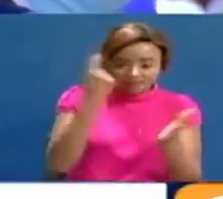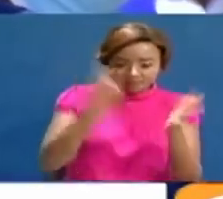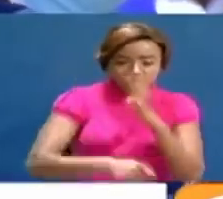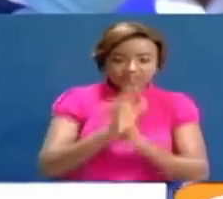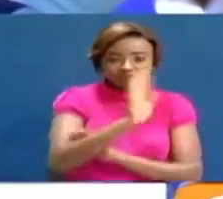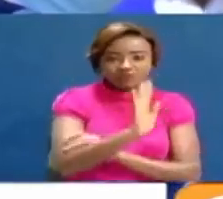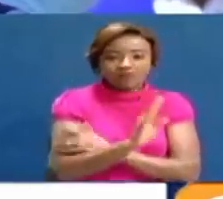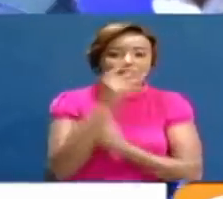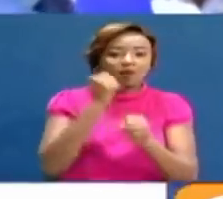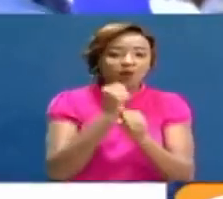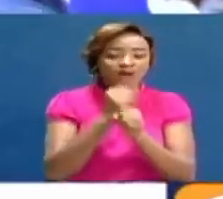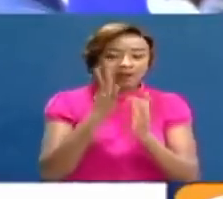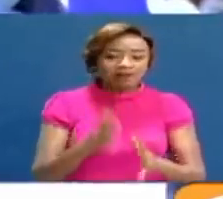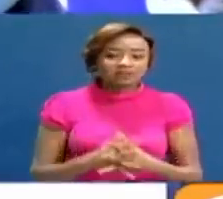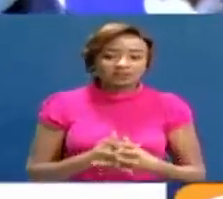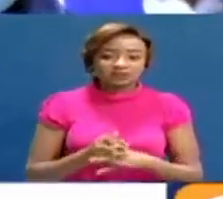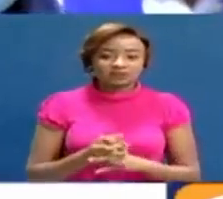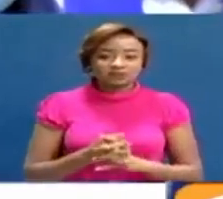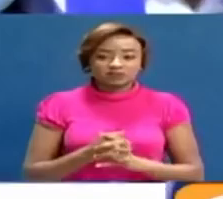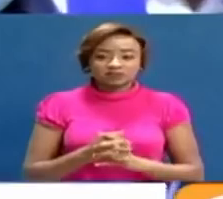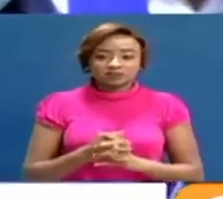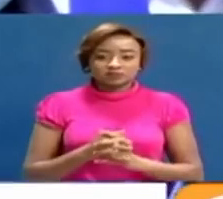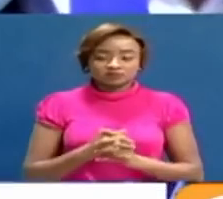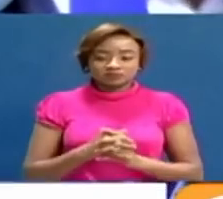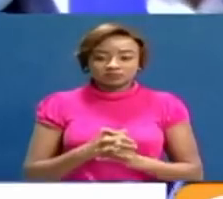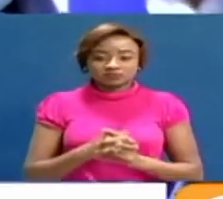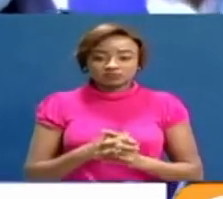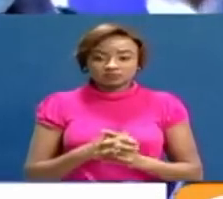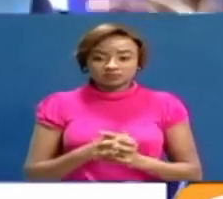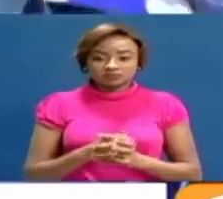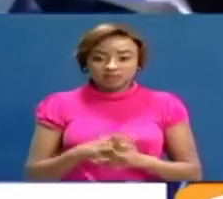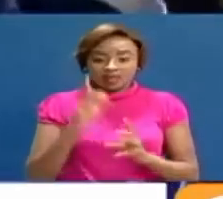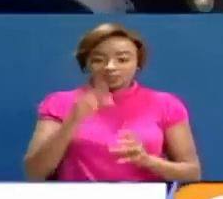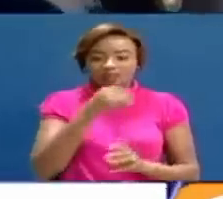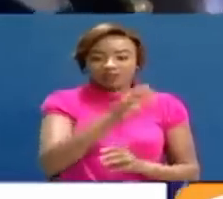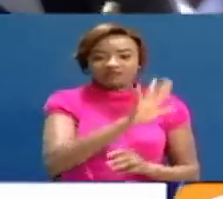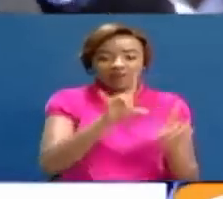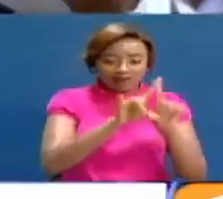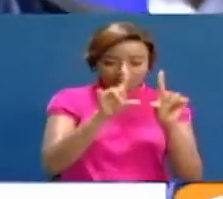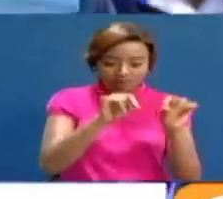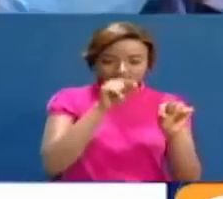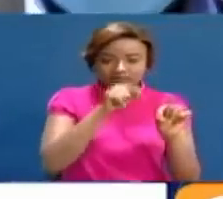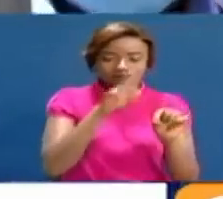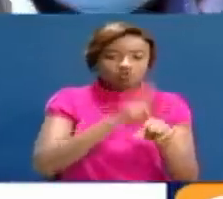Airways, Kura, Kenya, we have a flat rate and they will have cards.